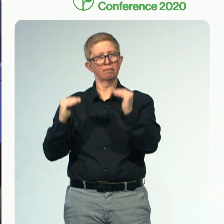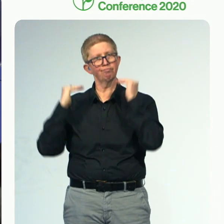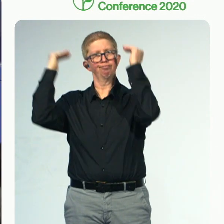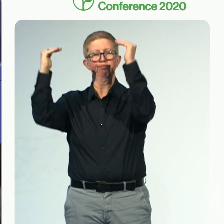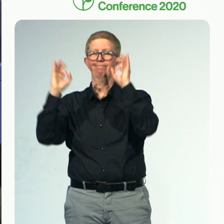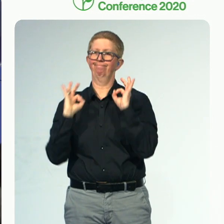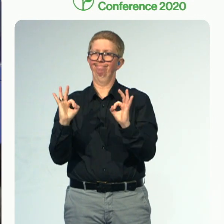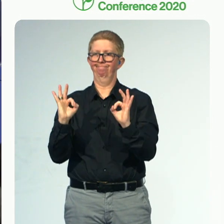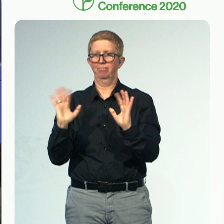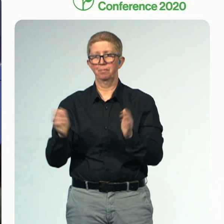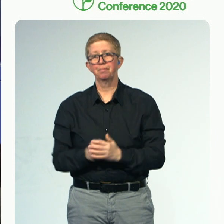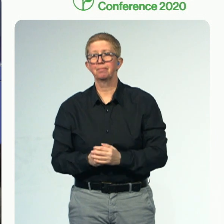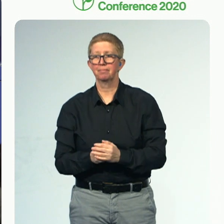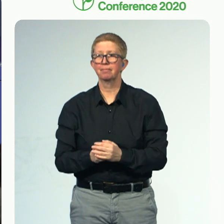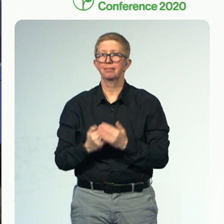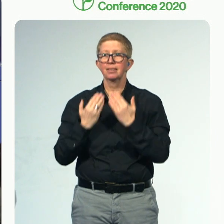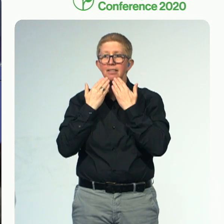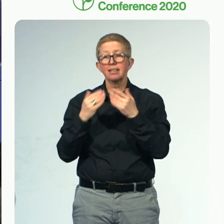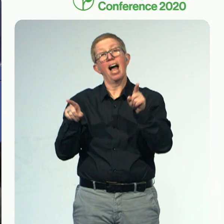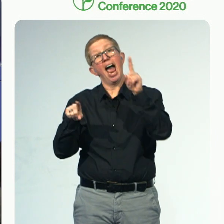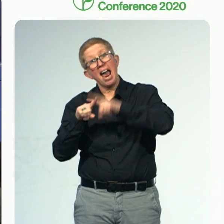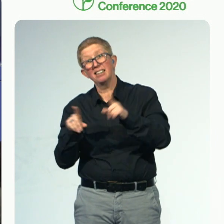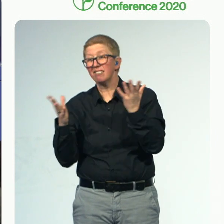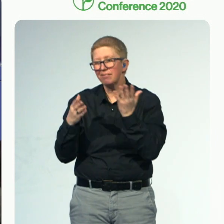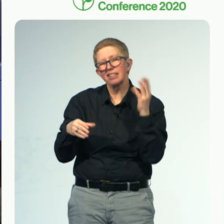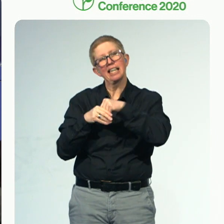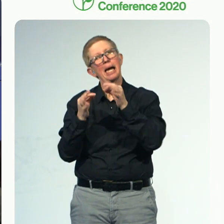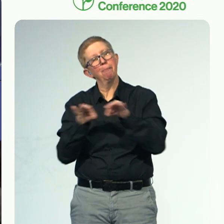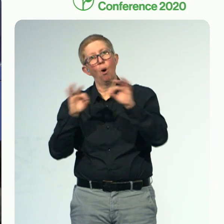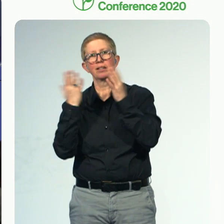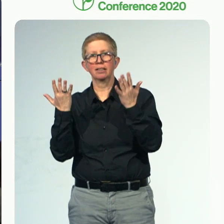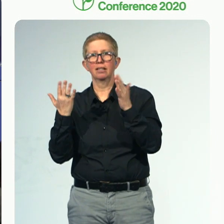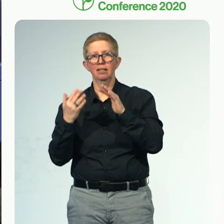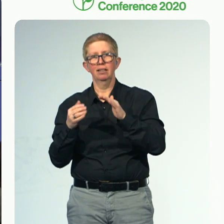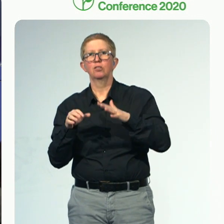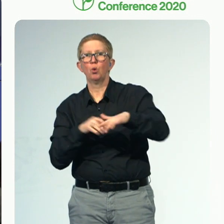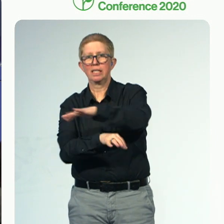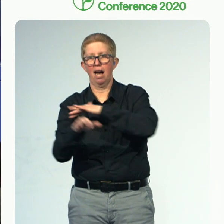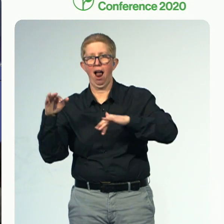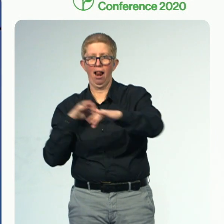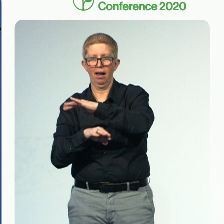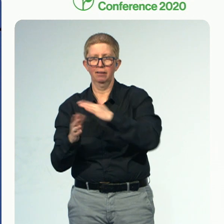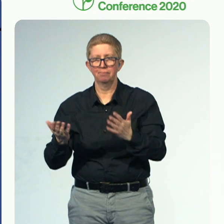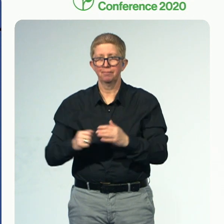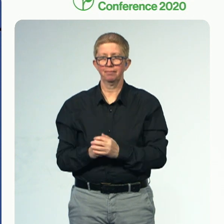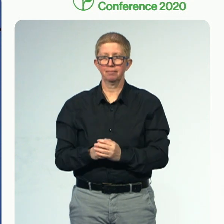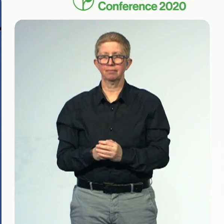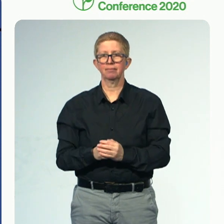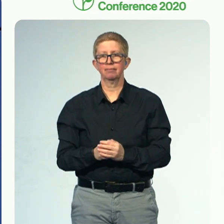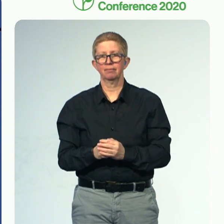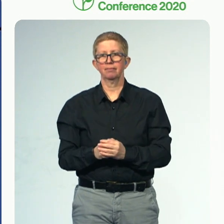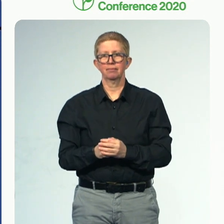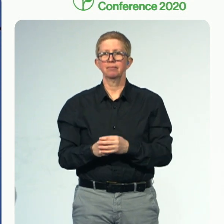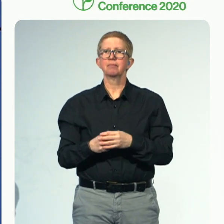Albert, as the head of the Austrian Inclusion Network, your focus is learners with intellectual disabilities. What do you want to add here? Still,